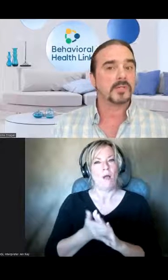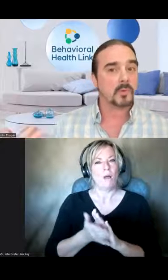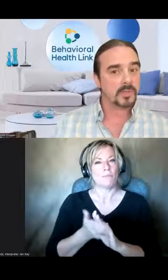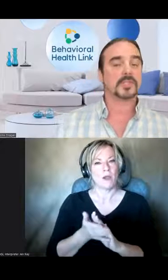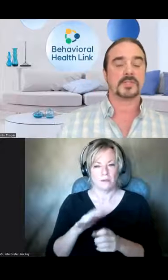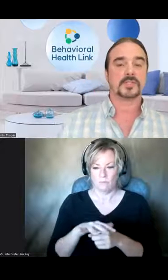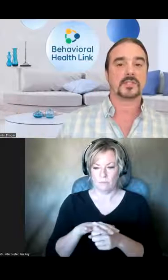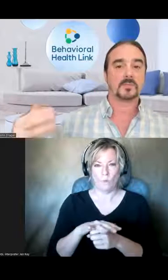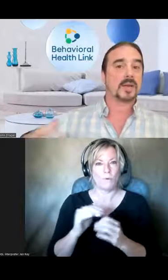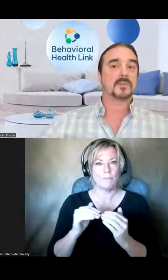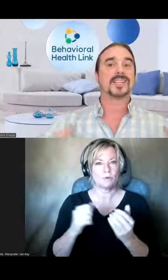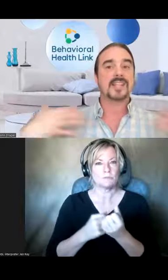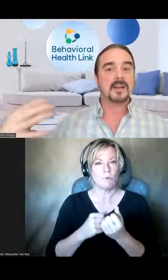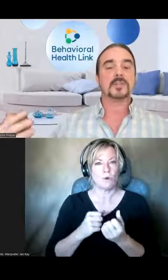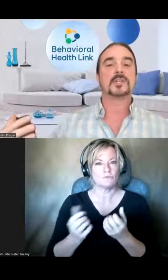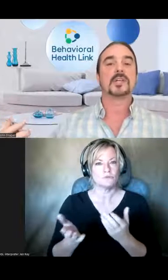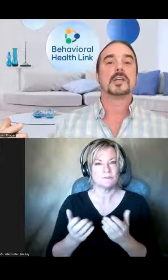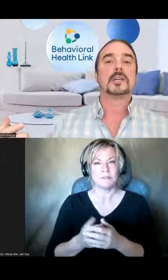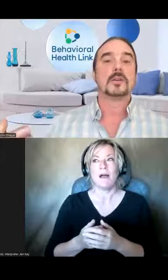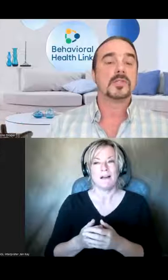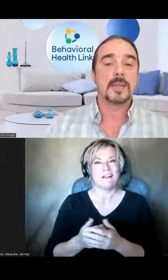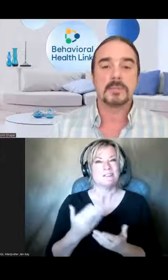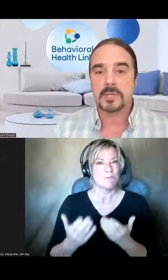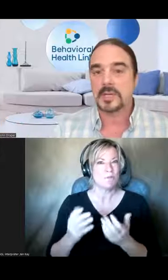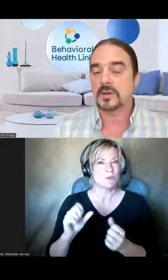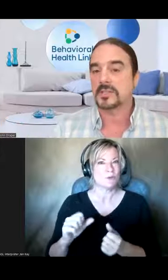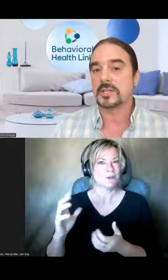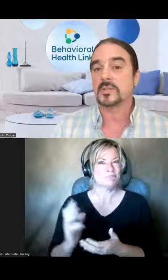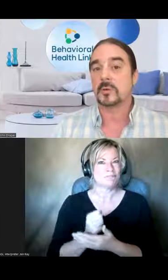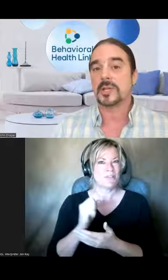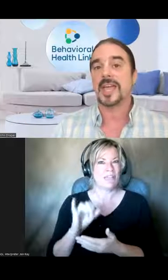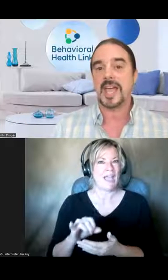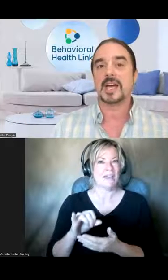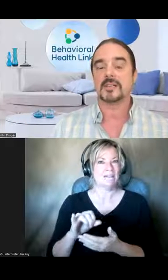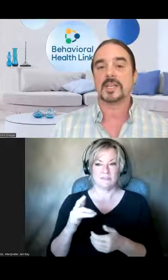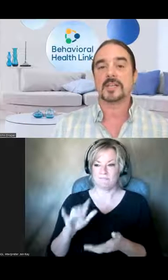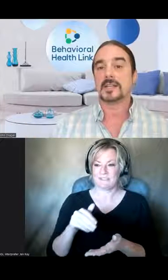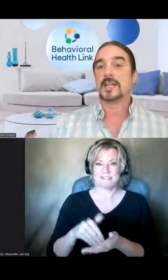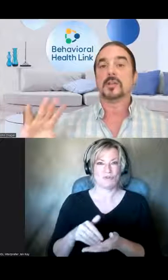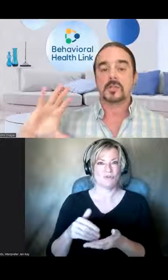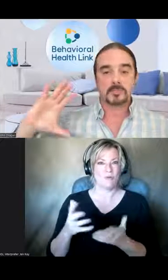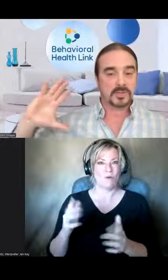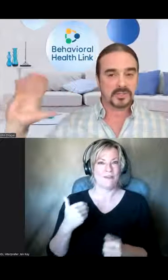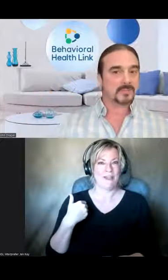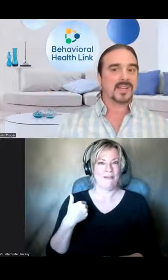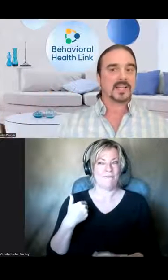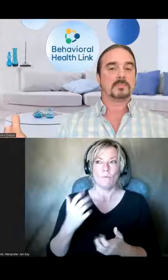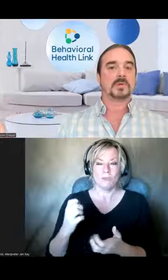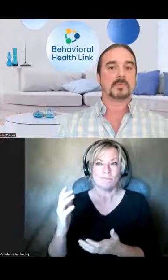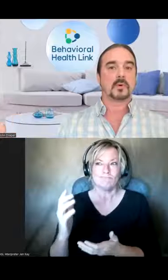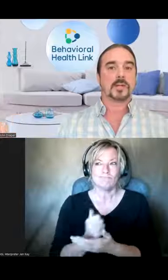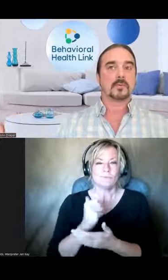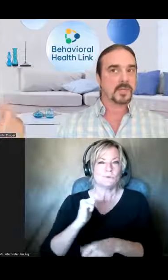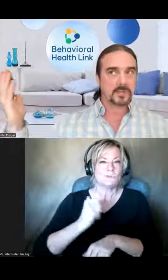local peer support services. So perhaps we could leverage those capabilities our centers already have and look to build some kind